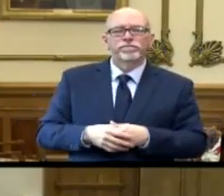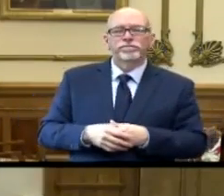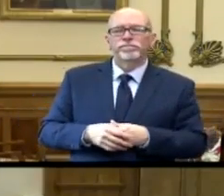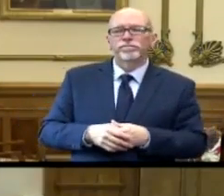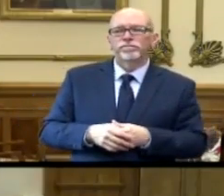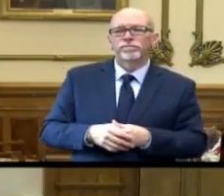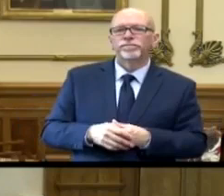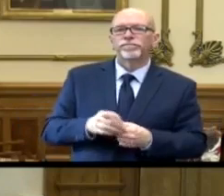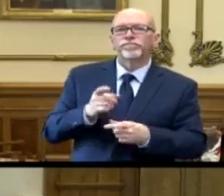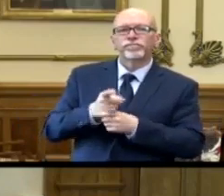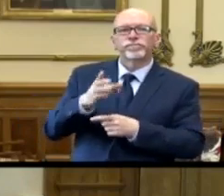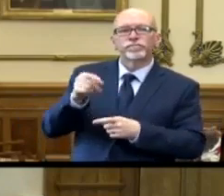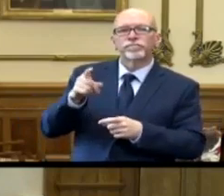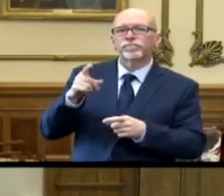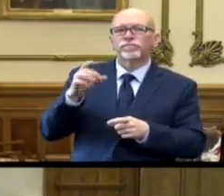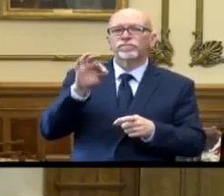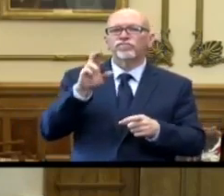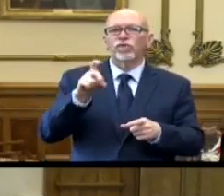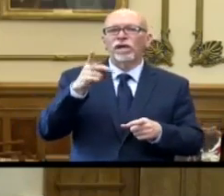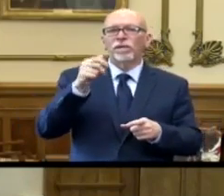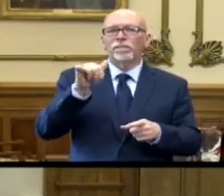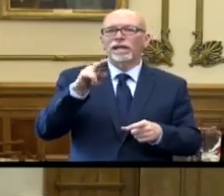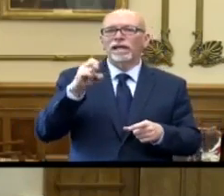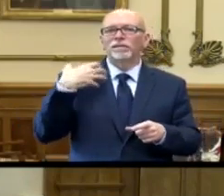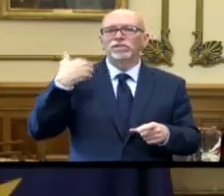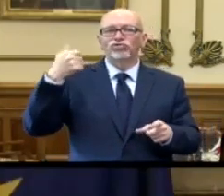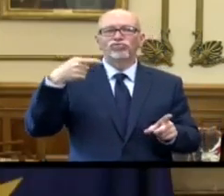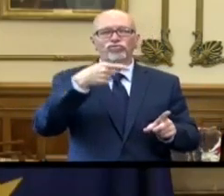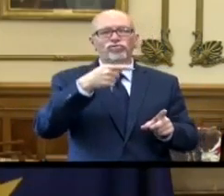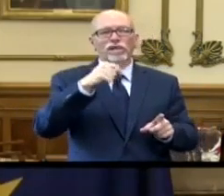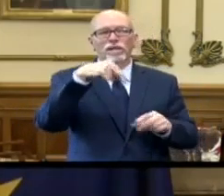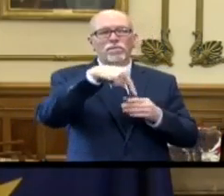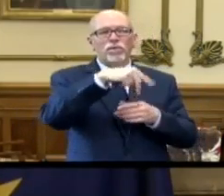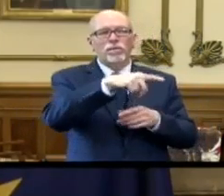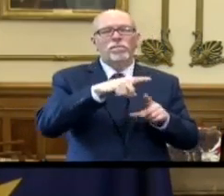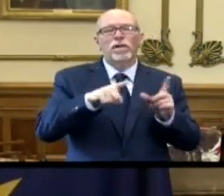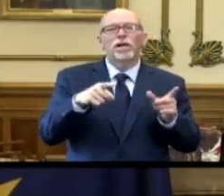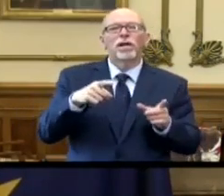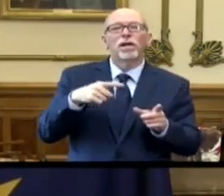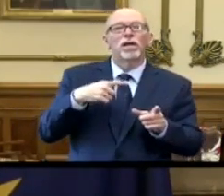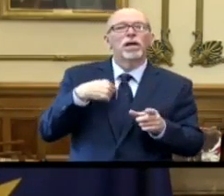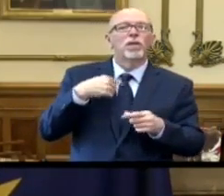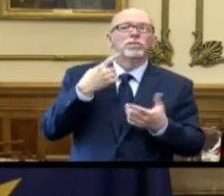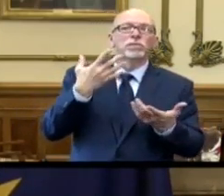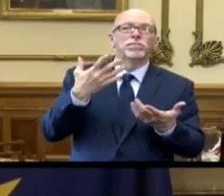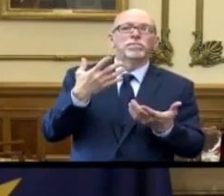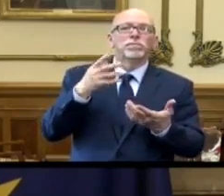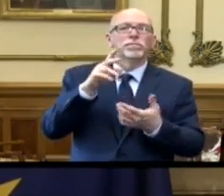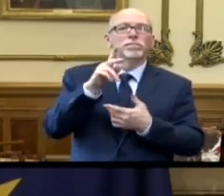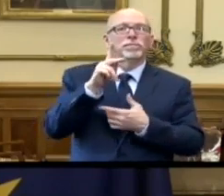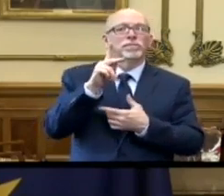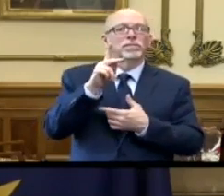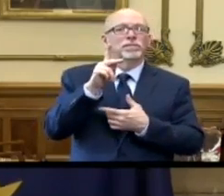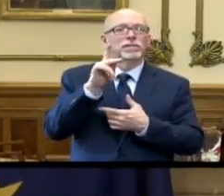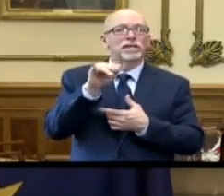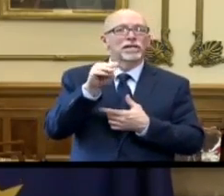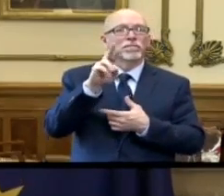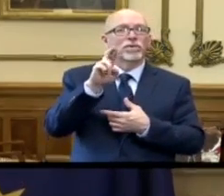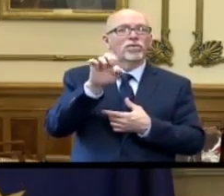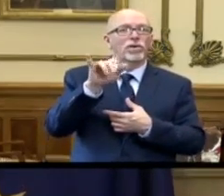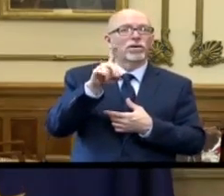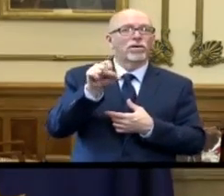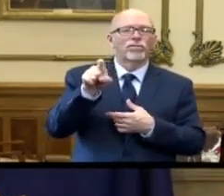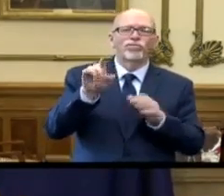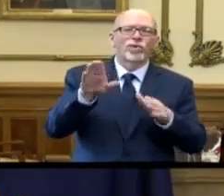say, and Commissioner Fred Payne's at the podium here, but I would say, look, Kim Reynolds is a buddy of mine. She's a great